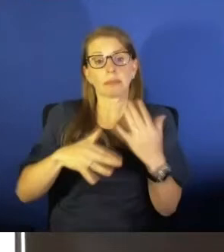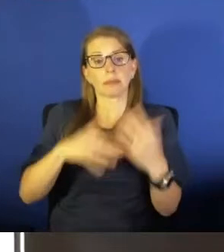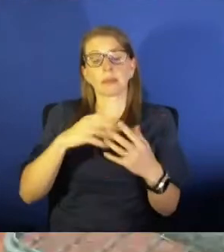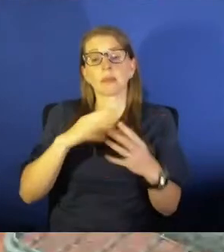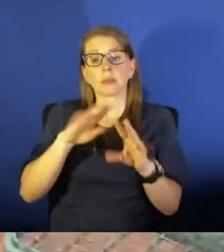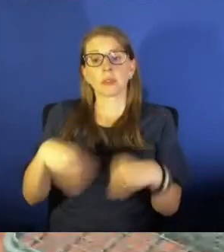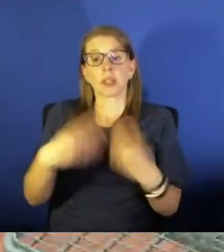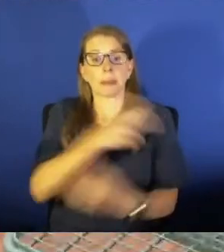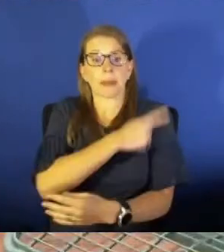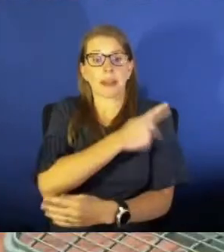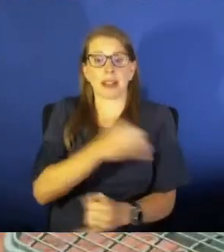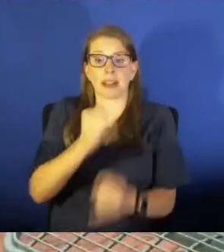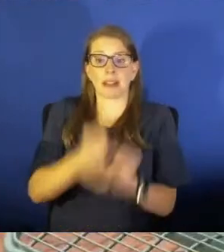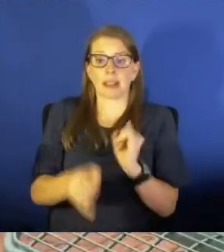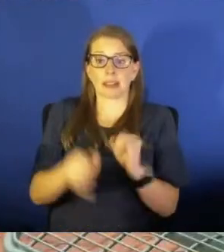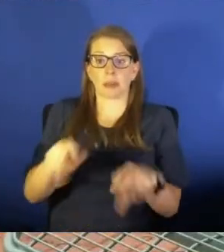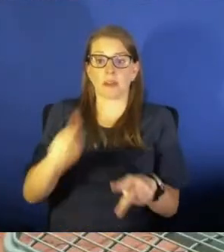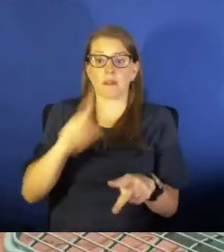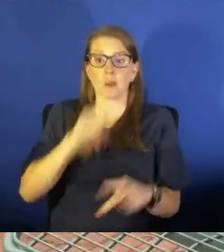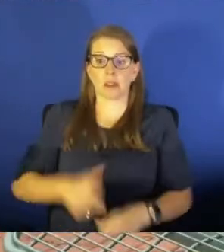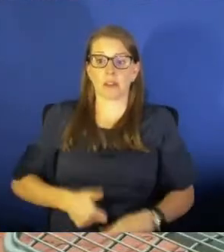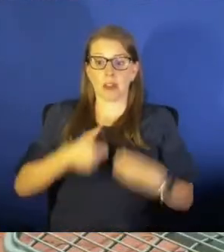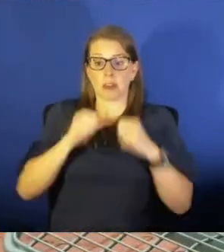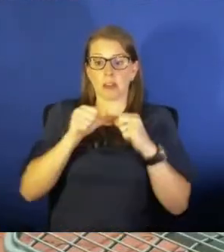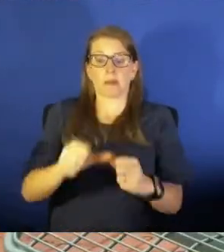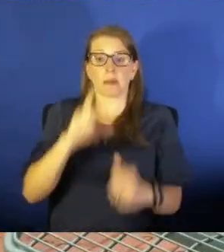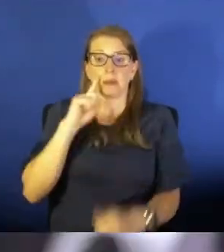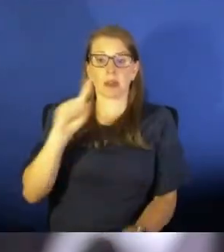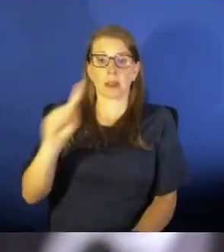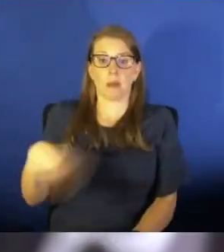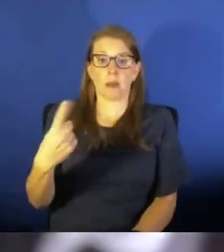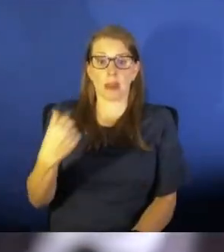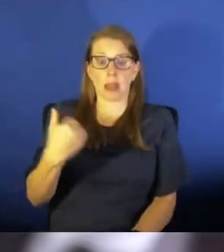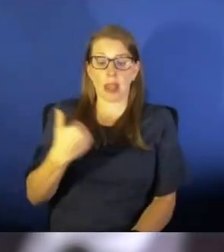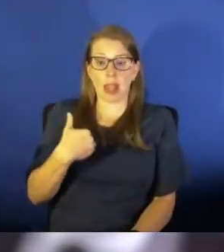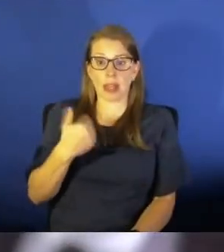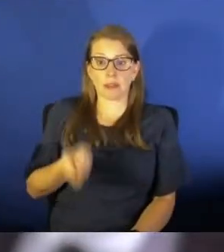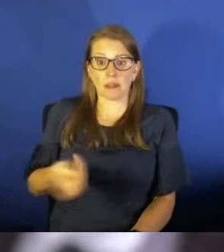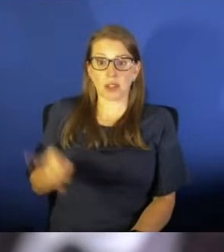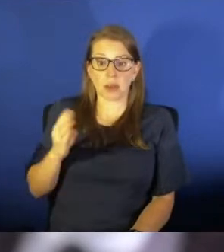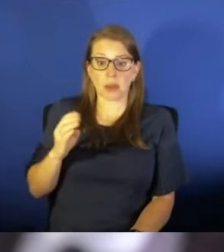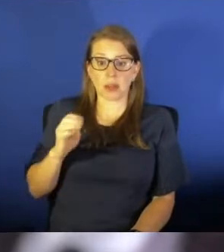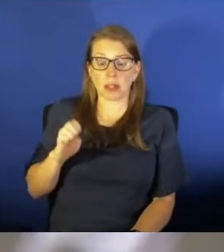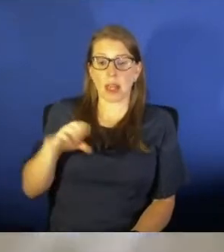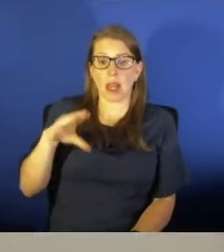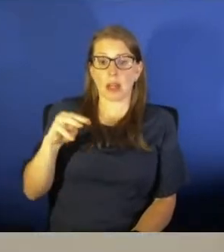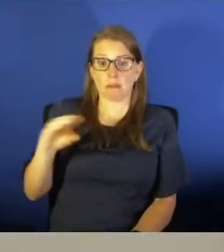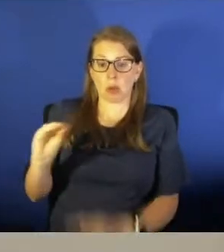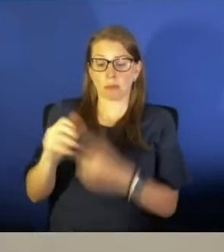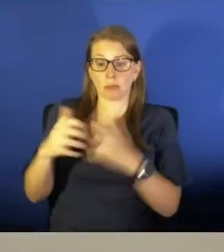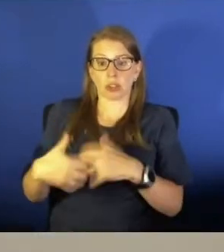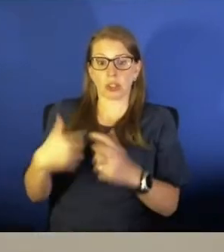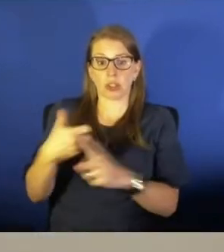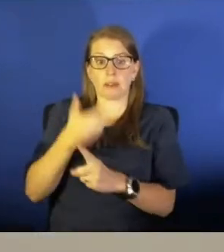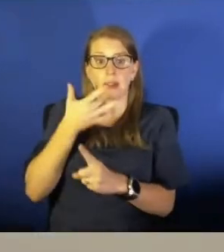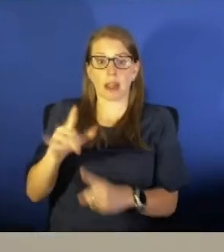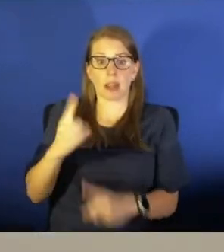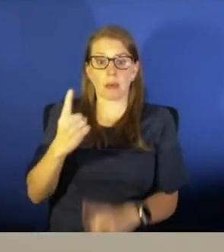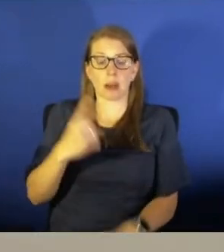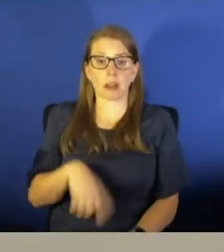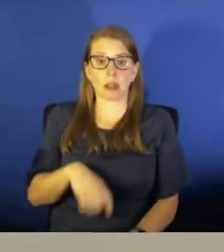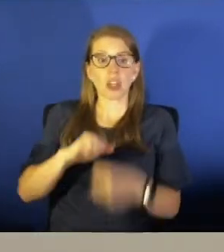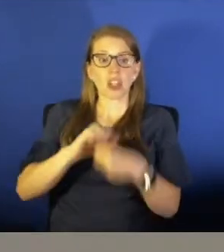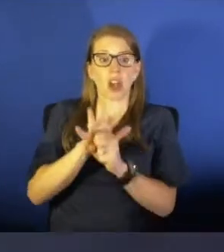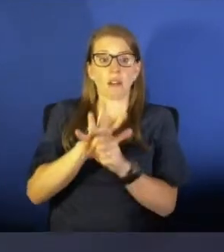at survival. They only had I think a handful of ECMO machines. She was one of the lucky ones. COVID was taking everything